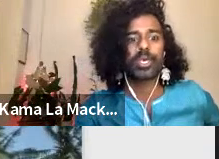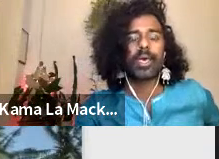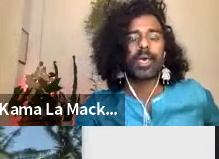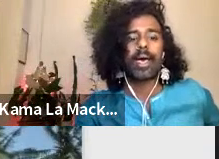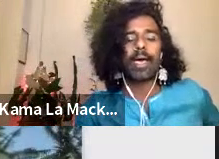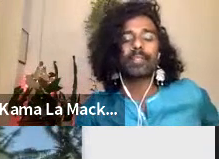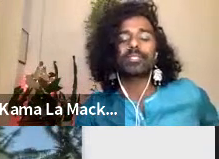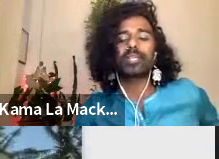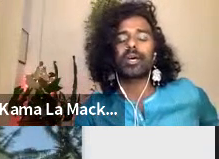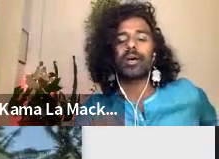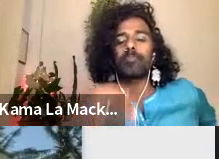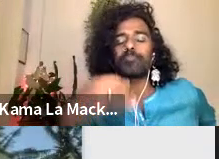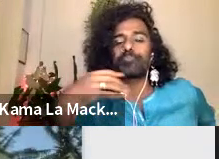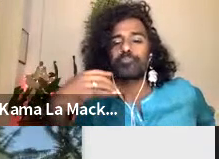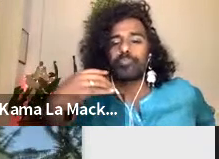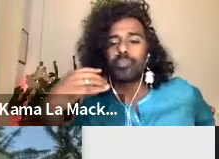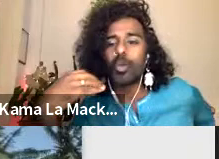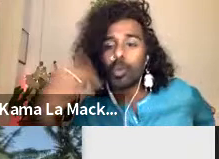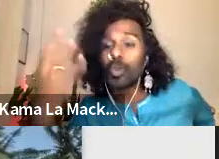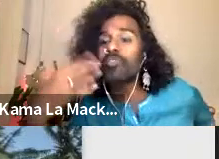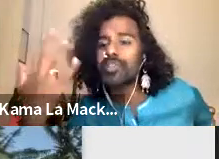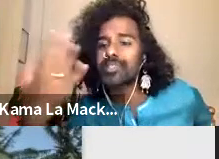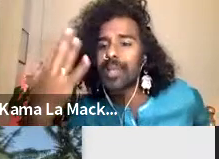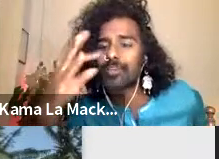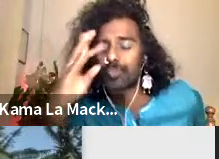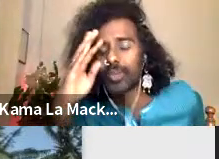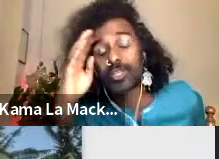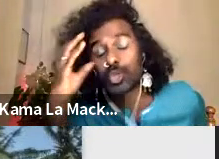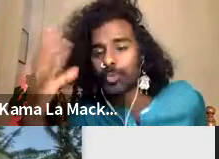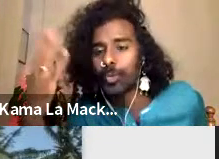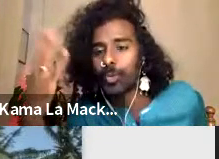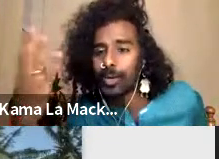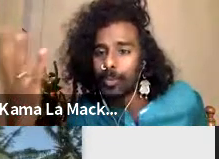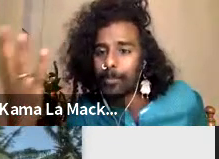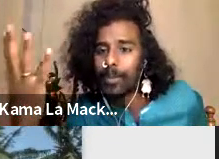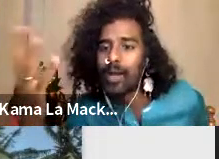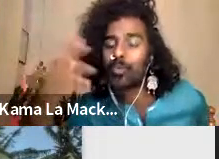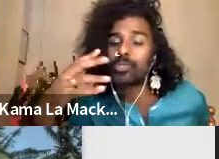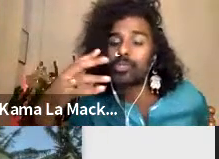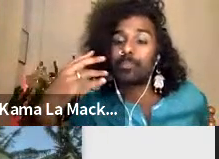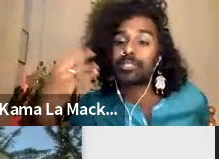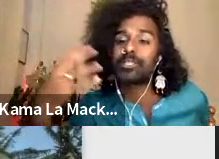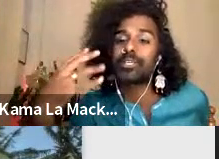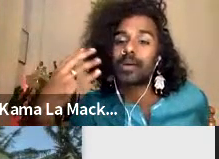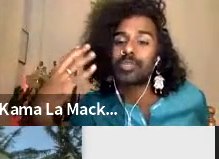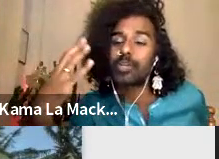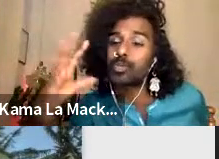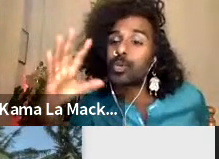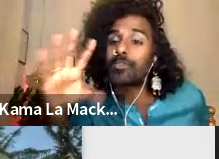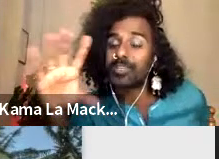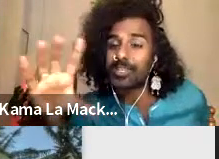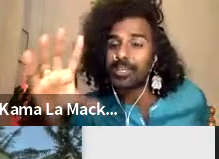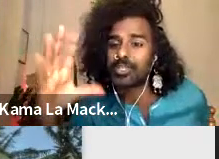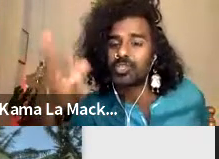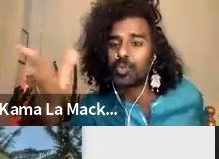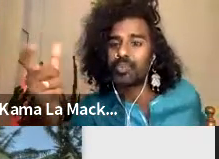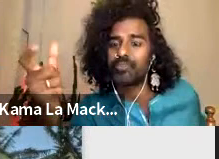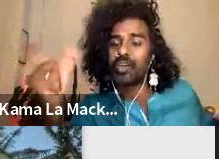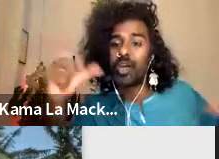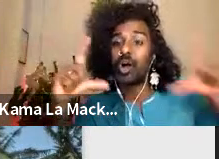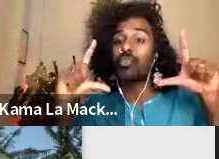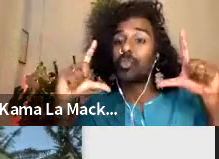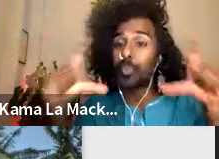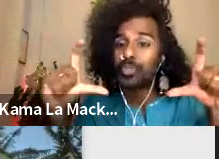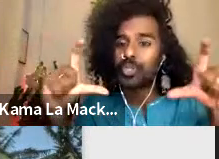Mauritius. And one of the things that had really struck me when I went back was I was quite fascinated